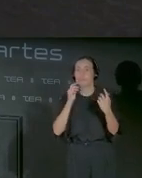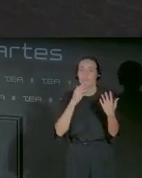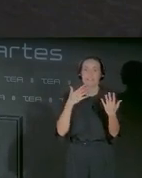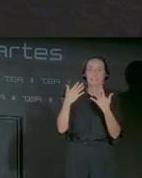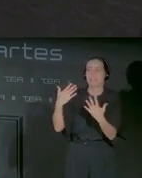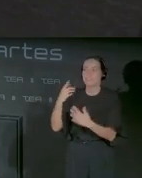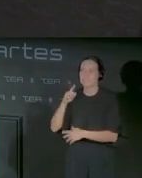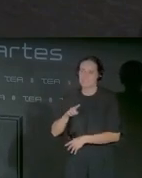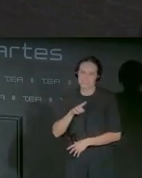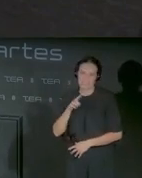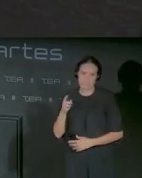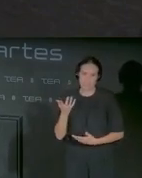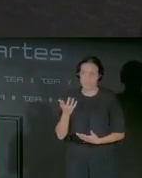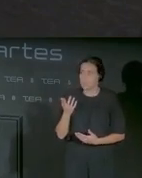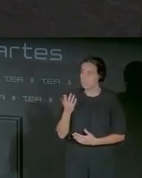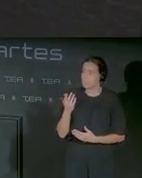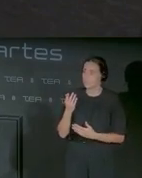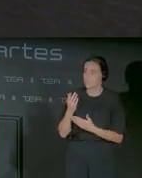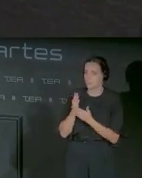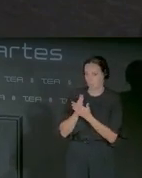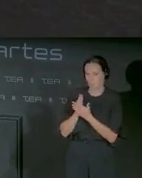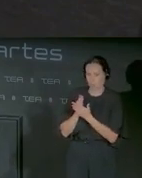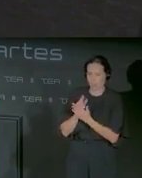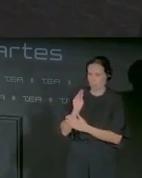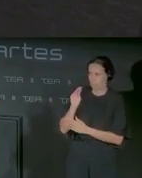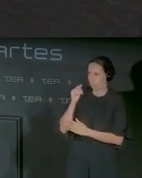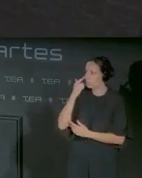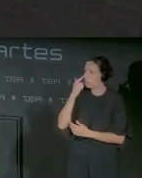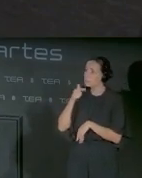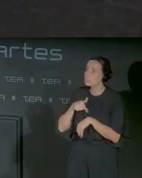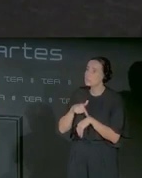Maybe. Is there an audience? Is there any questions from the audience?